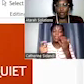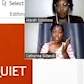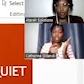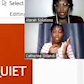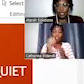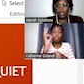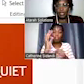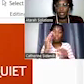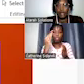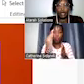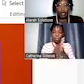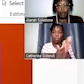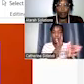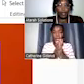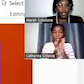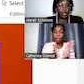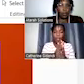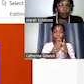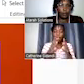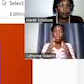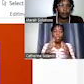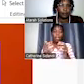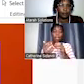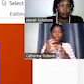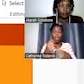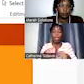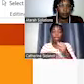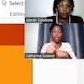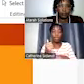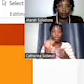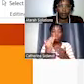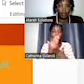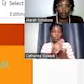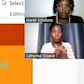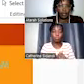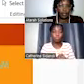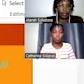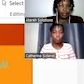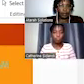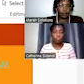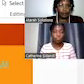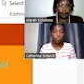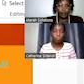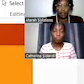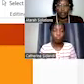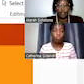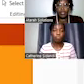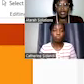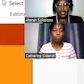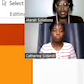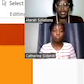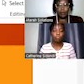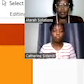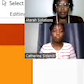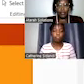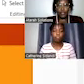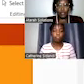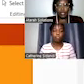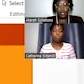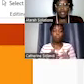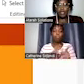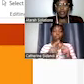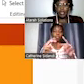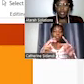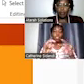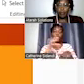with action plans broken down. And then seek early help